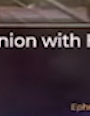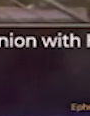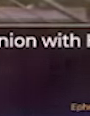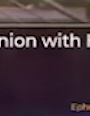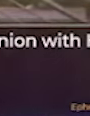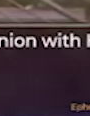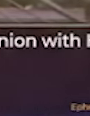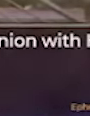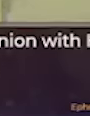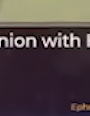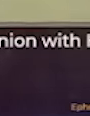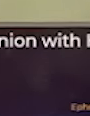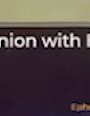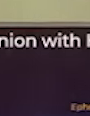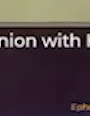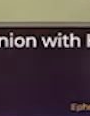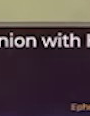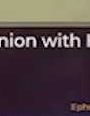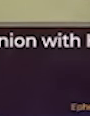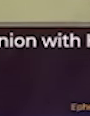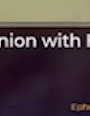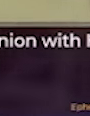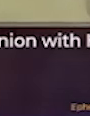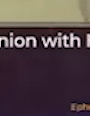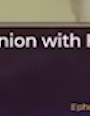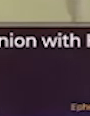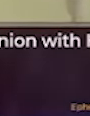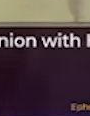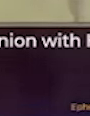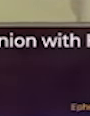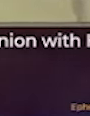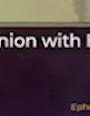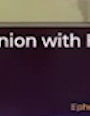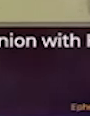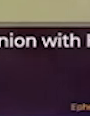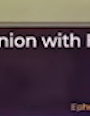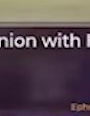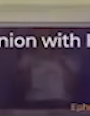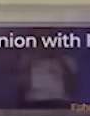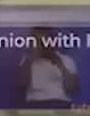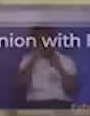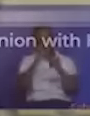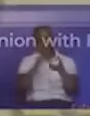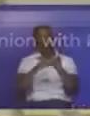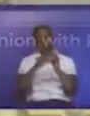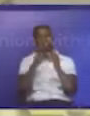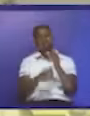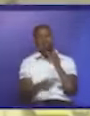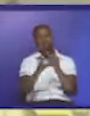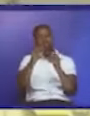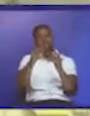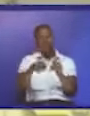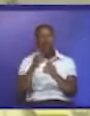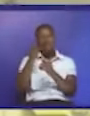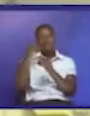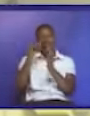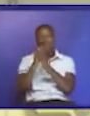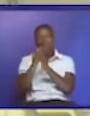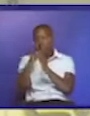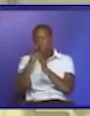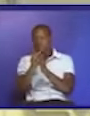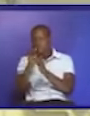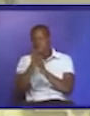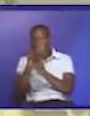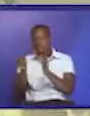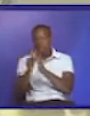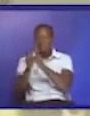provides. If you want to understand the kind of dominion that was given to man, you have to understand the mystery called marriage. You